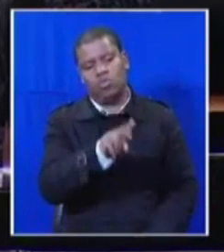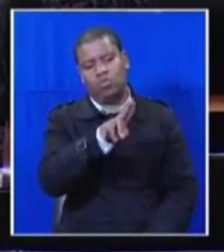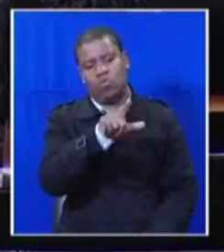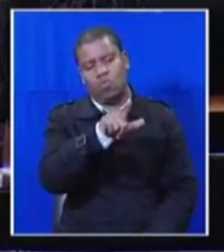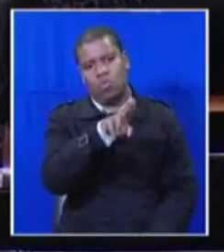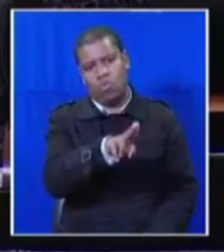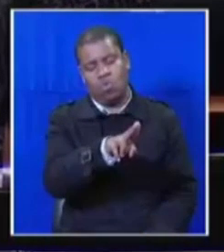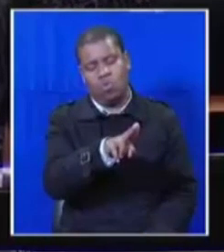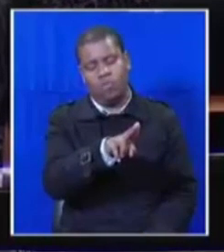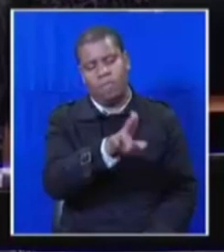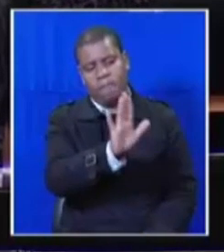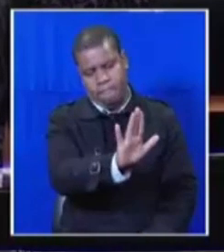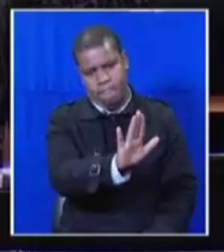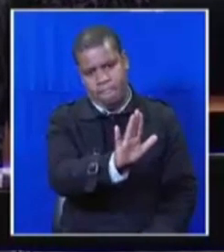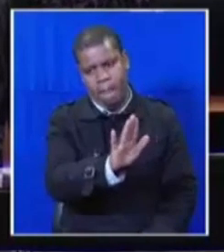Honorable Malema.